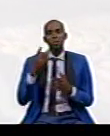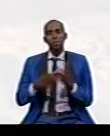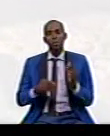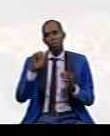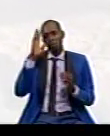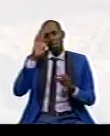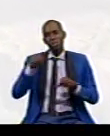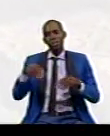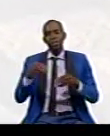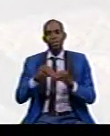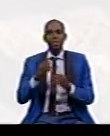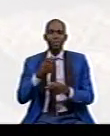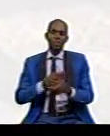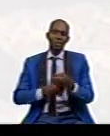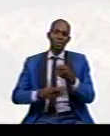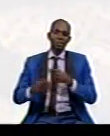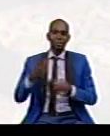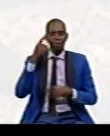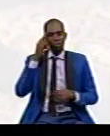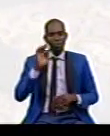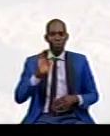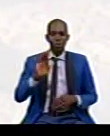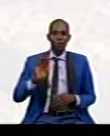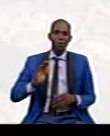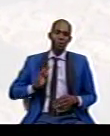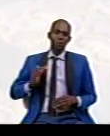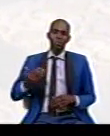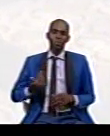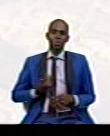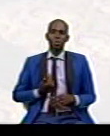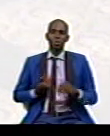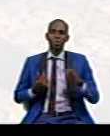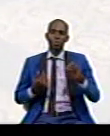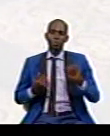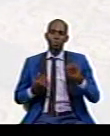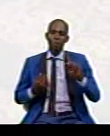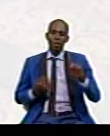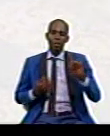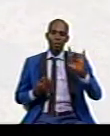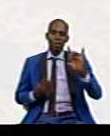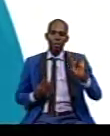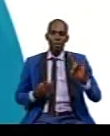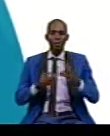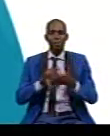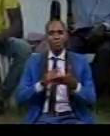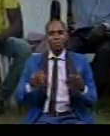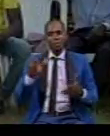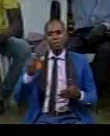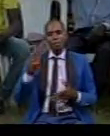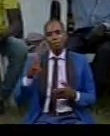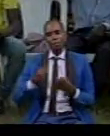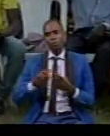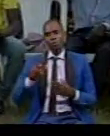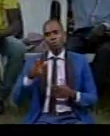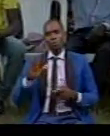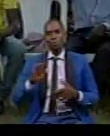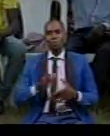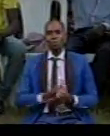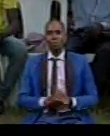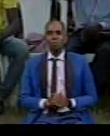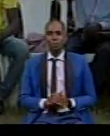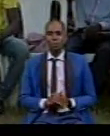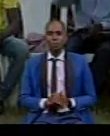life. The goodness of God will be activated for your life in Jesus' name.